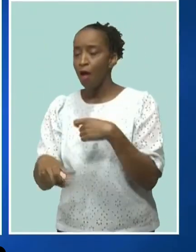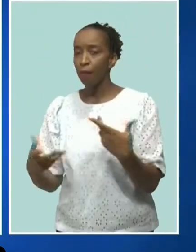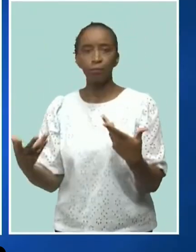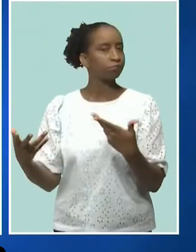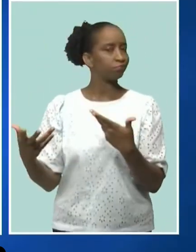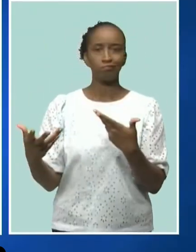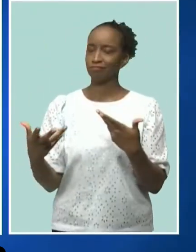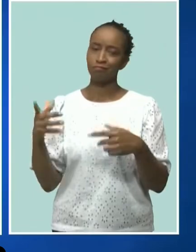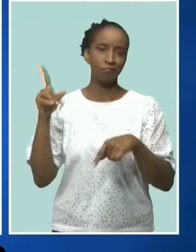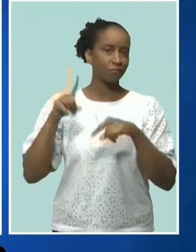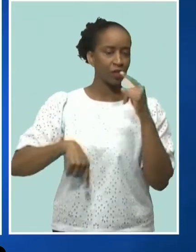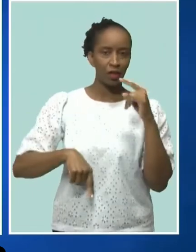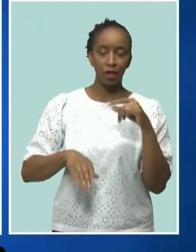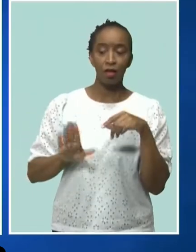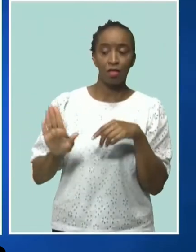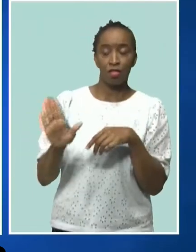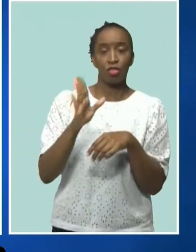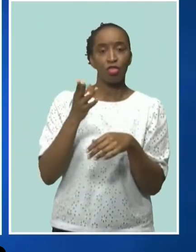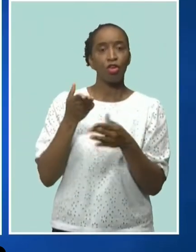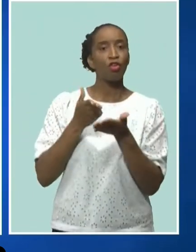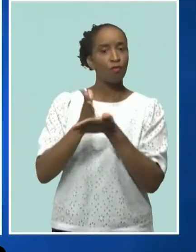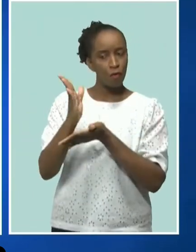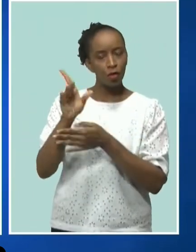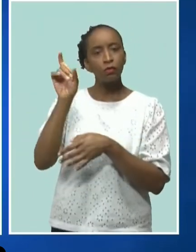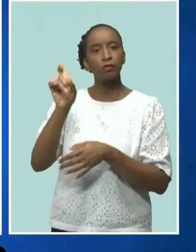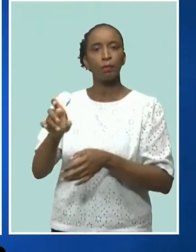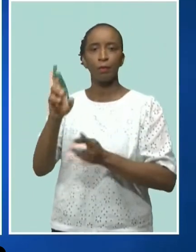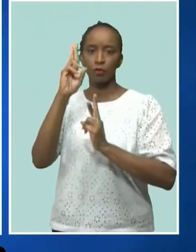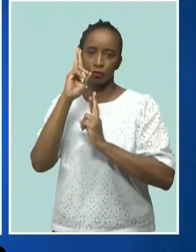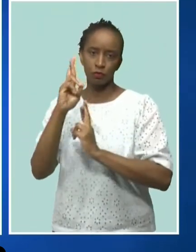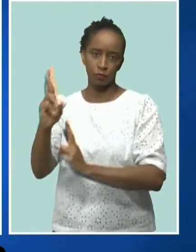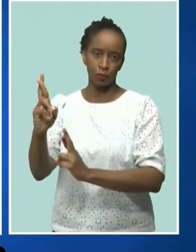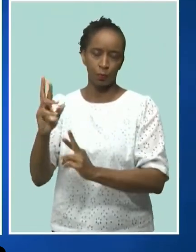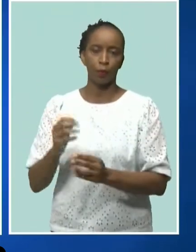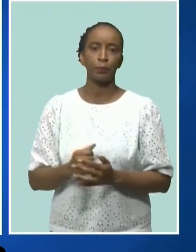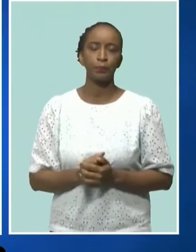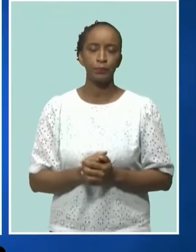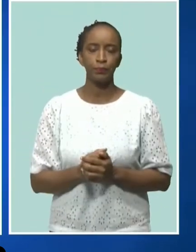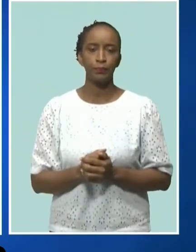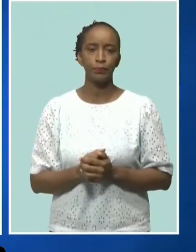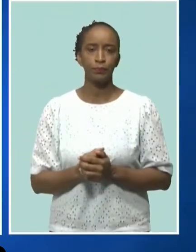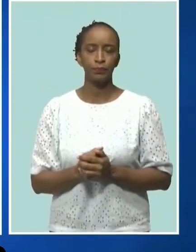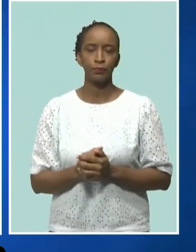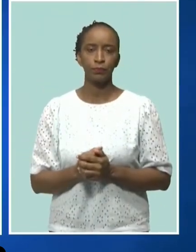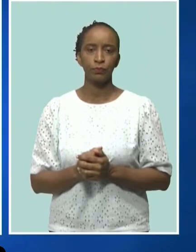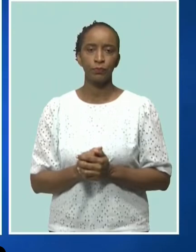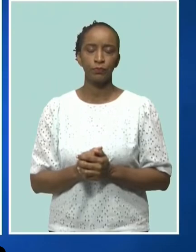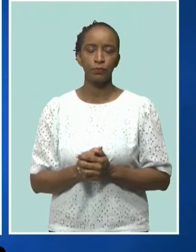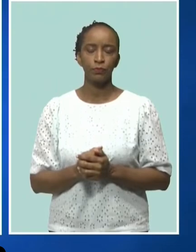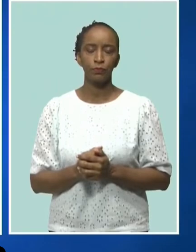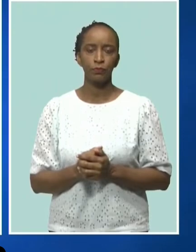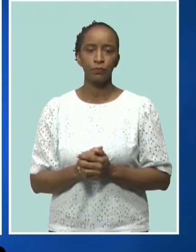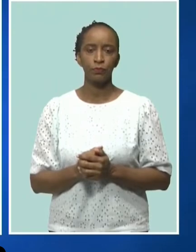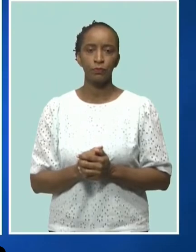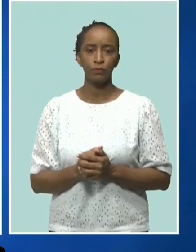your rights, and they have to be respected. But I must say that I'm sure,